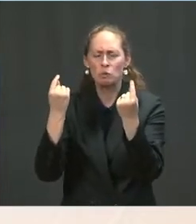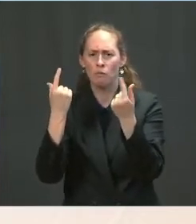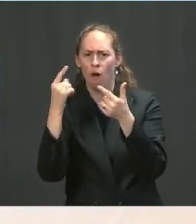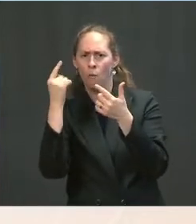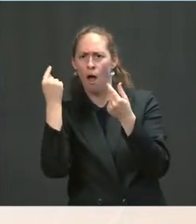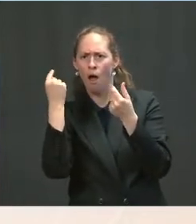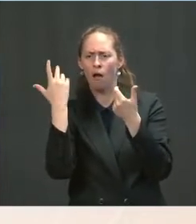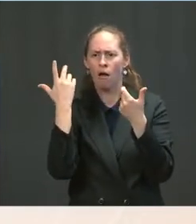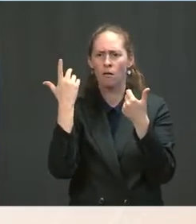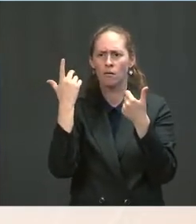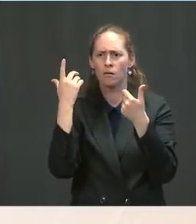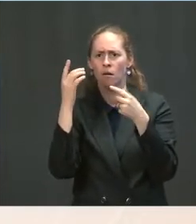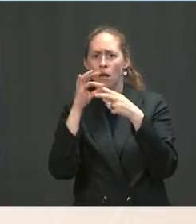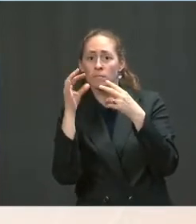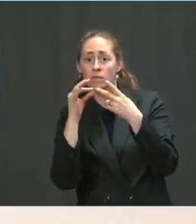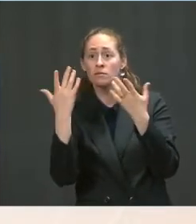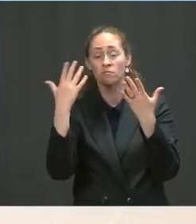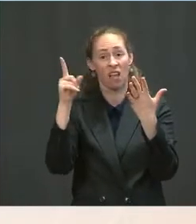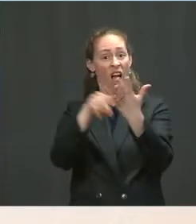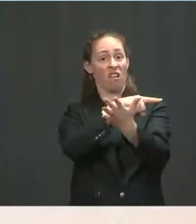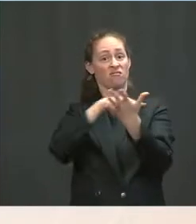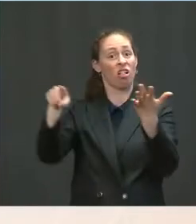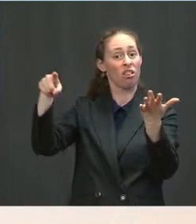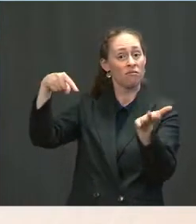cancellation. And so again, I don't have any update.